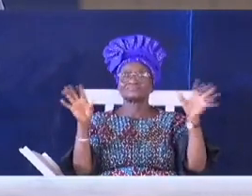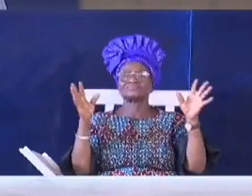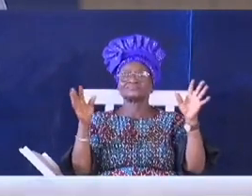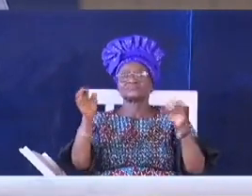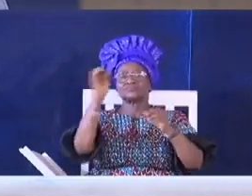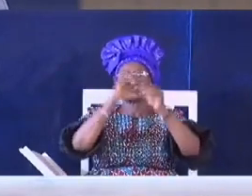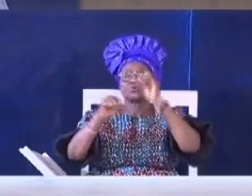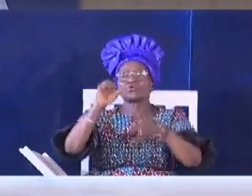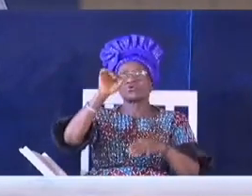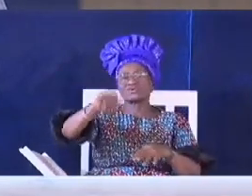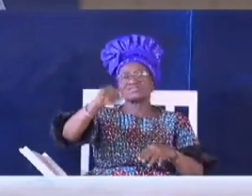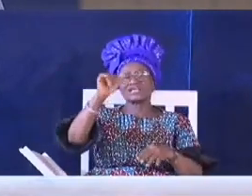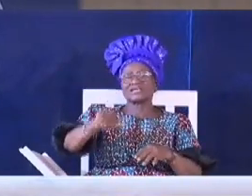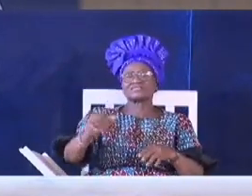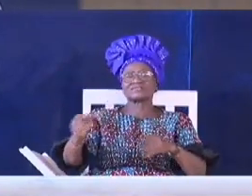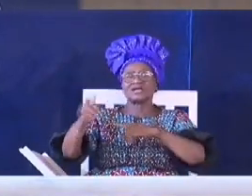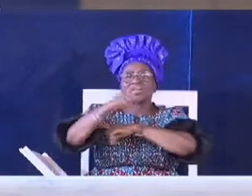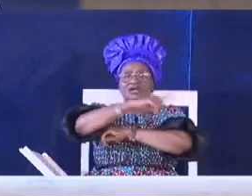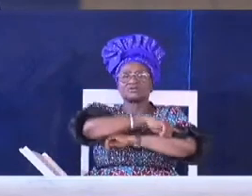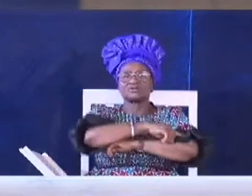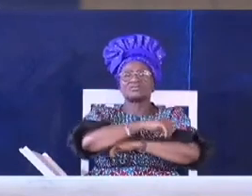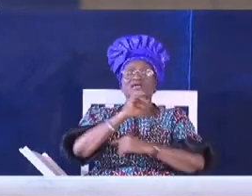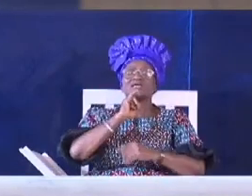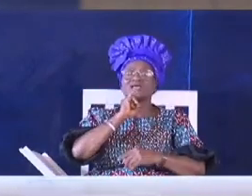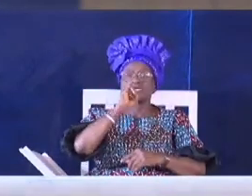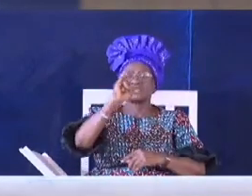Oh yes, today is your day.